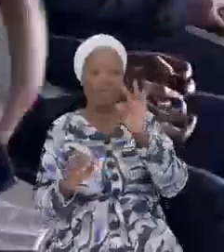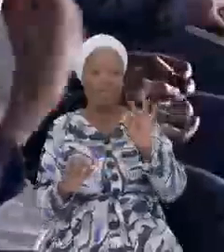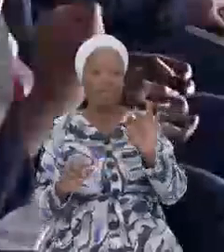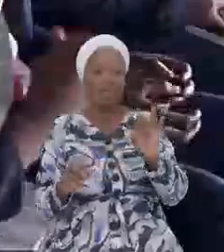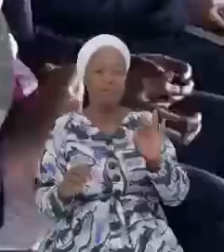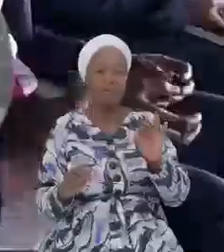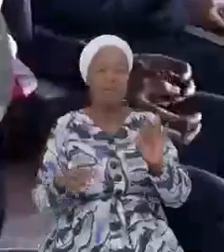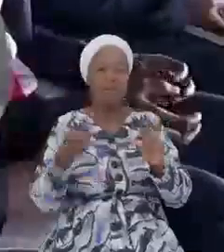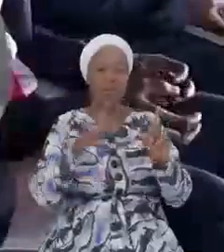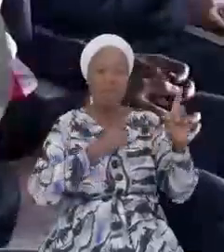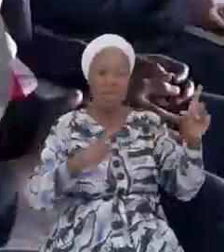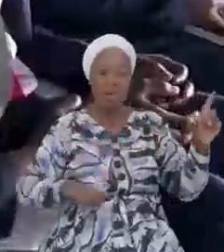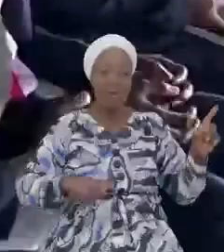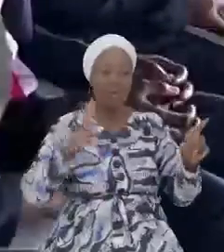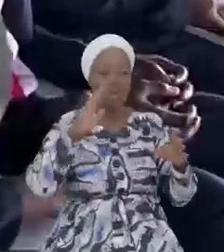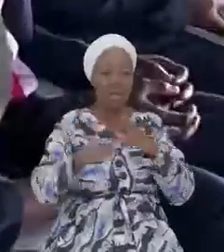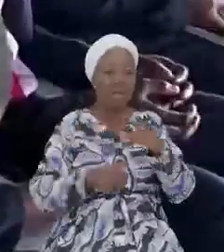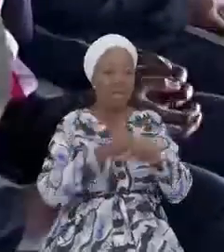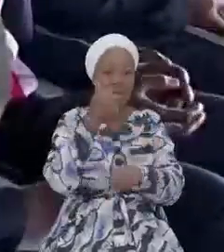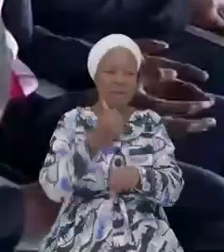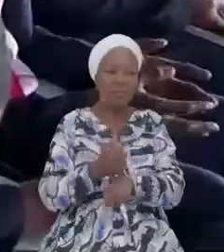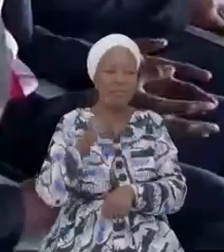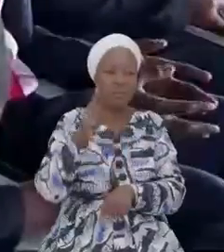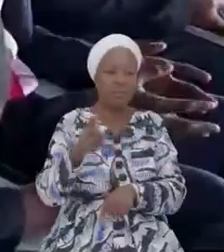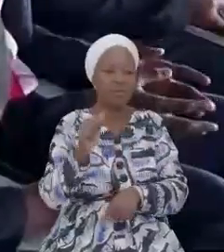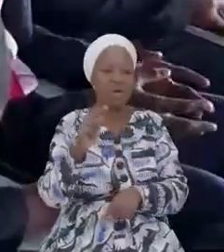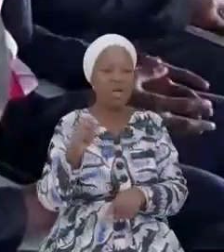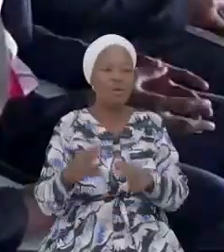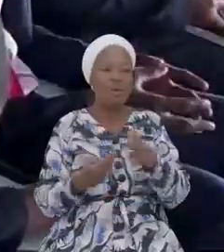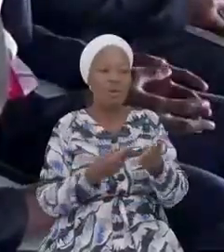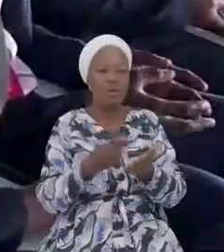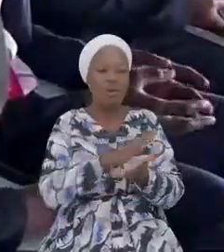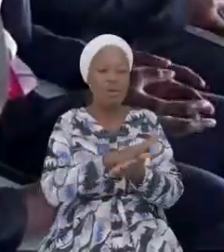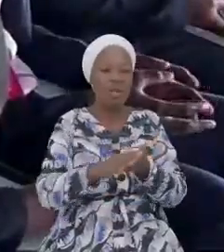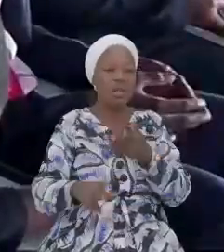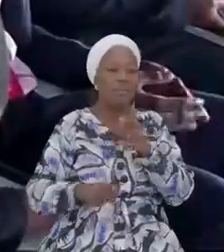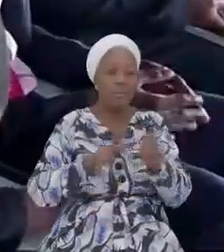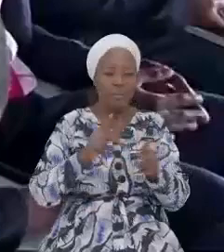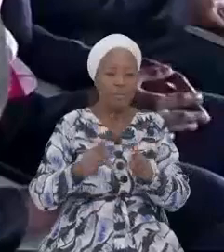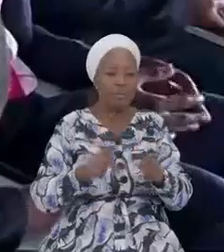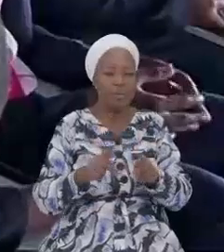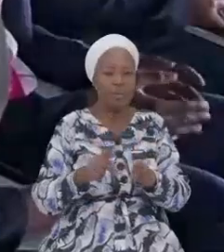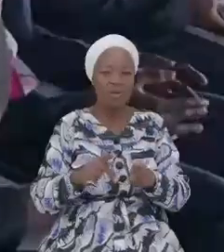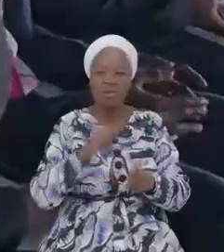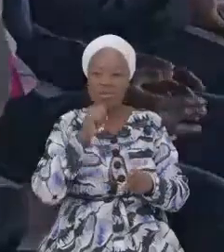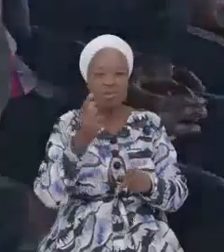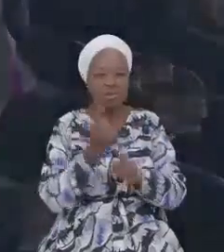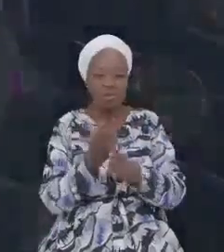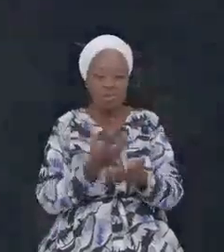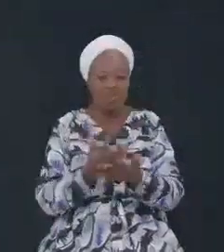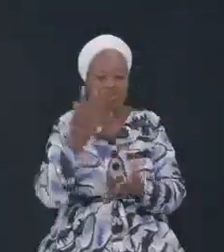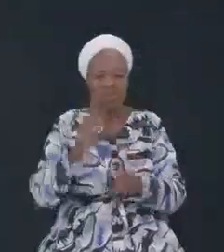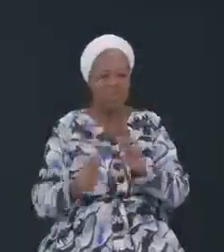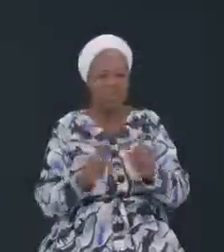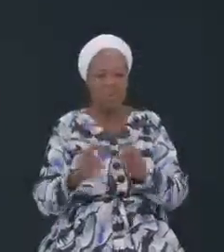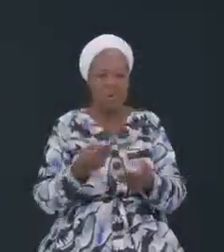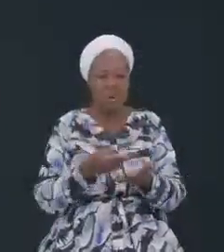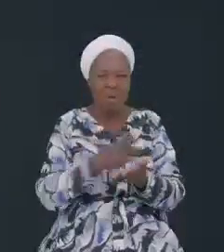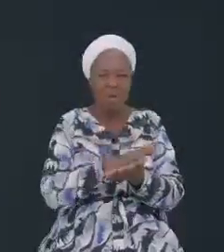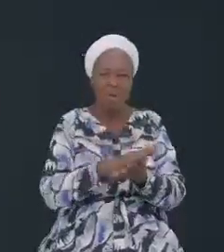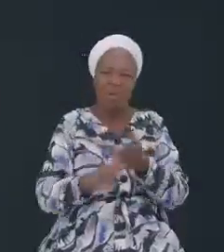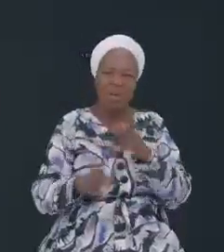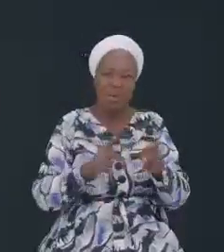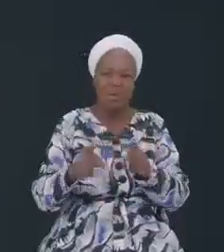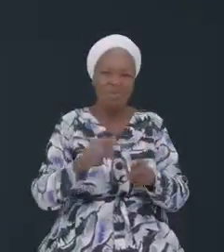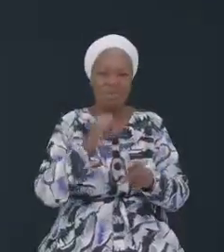In verse 9, the Lord shall establish thee an holy people. Not just rich people, holy people. Not